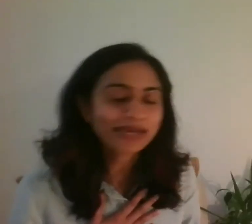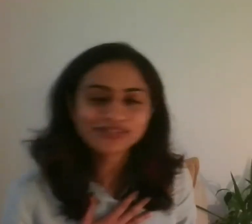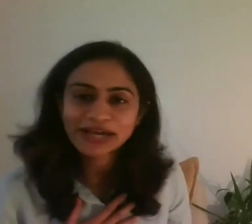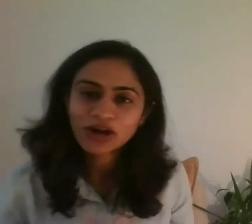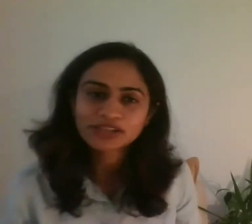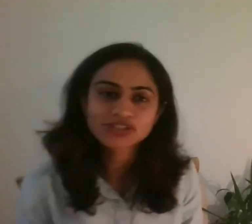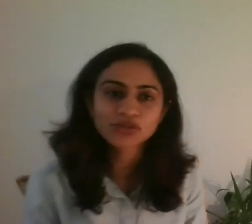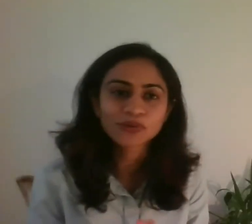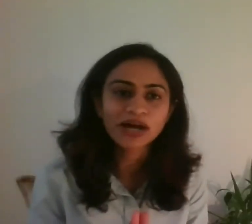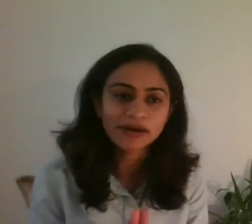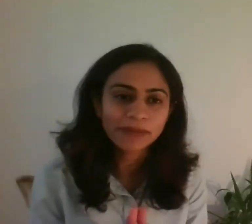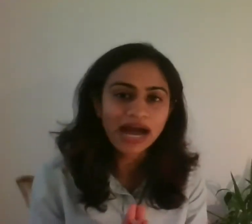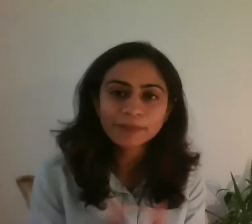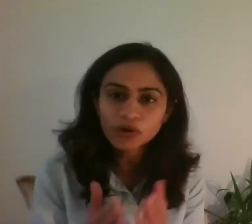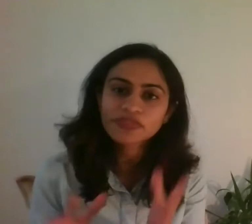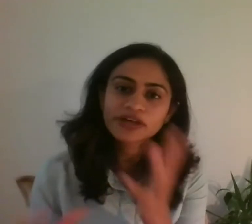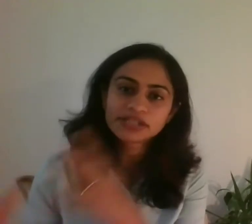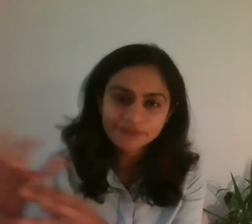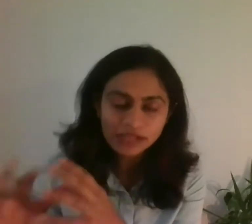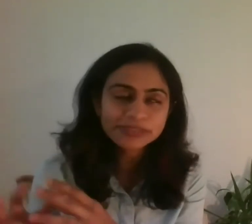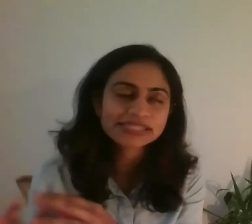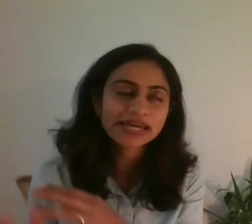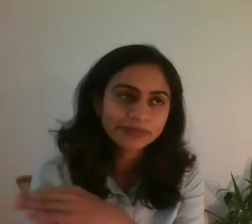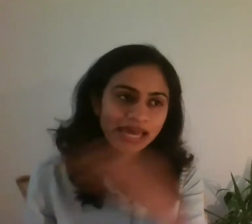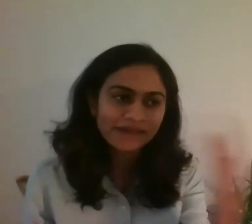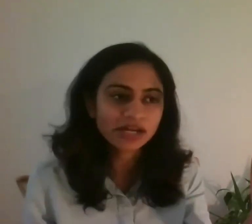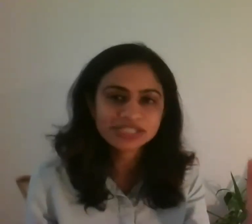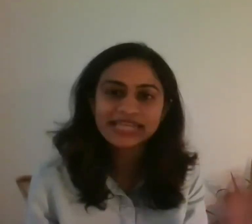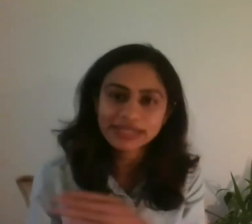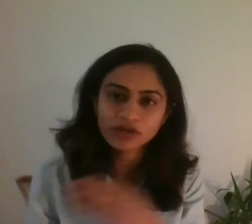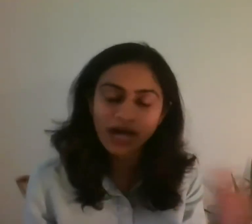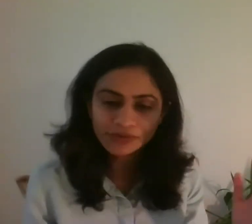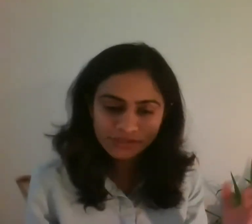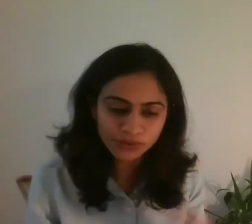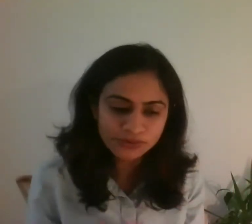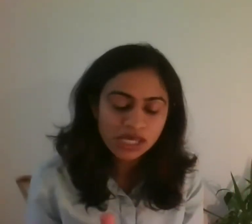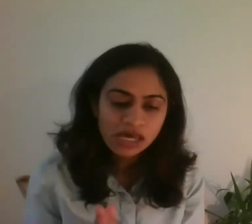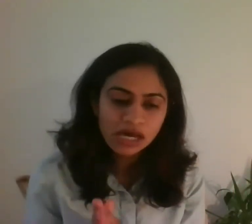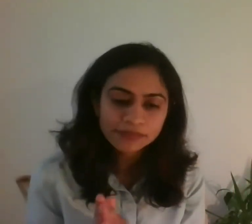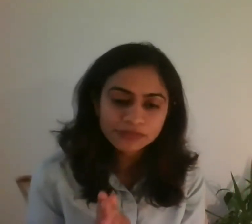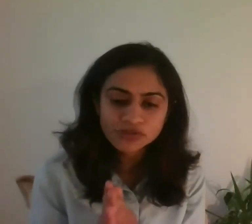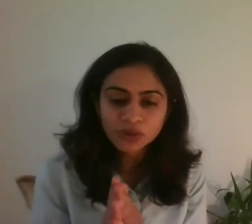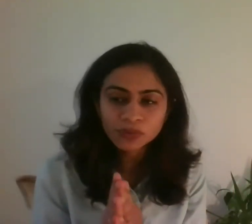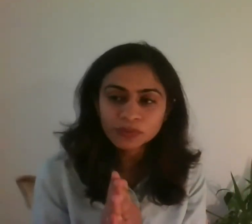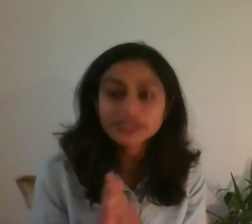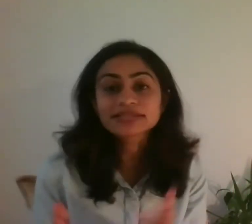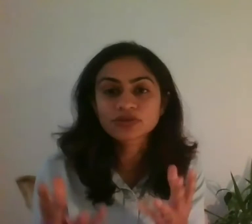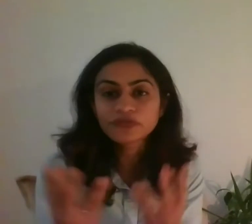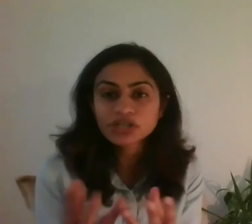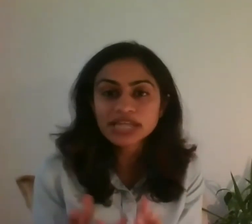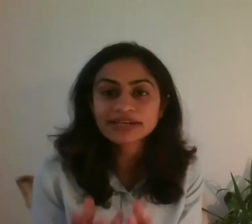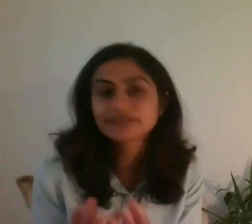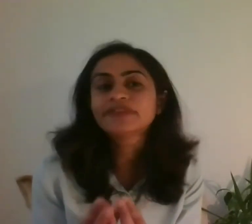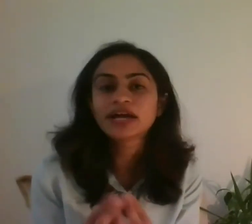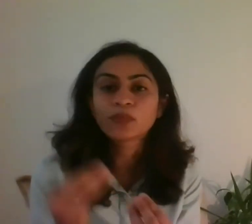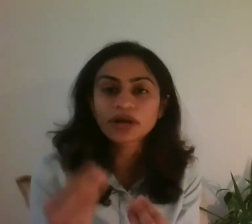to the best of my knowledge. So I'm more on the development side, but I have an understanding of how this goes. So